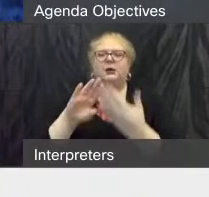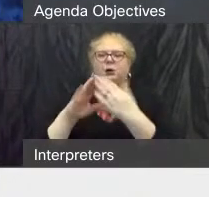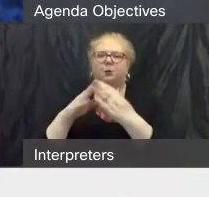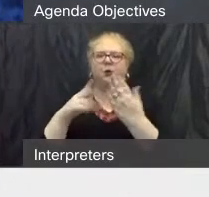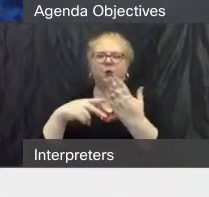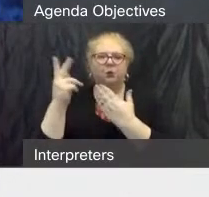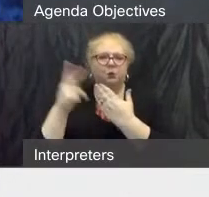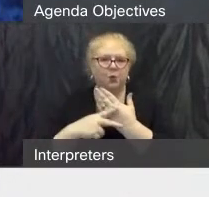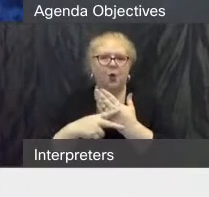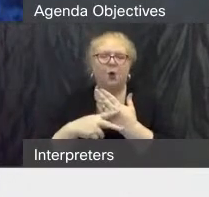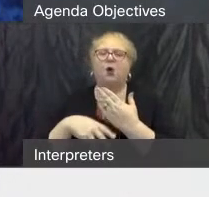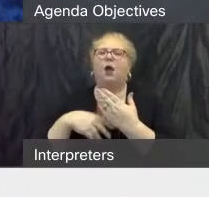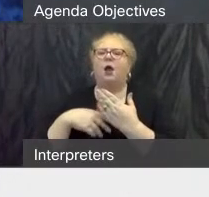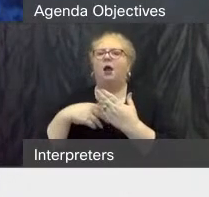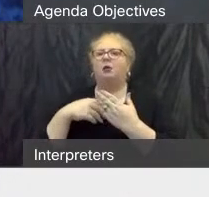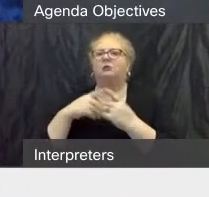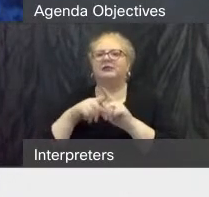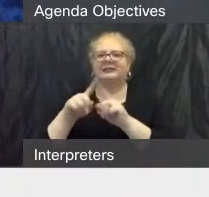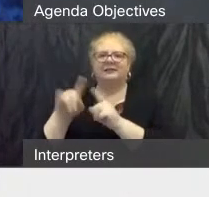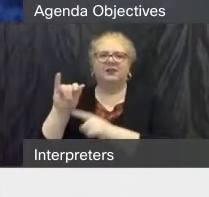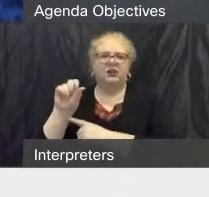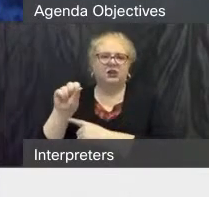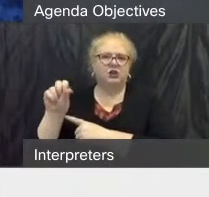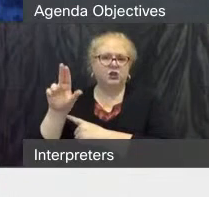issuing, but